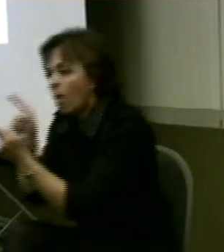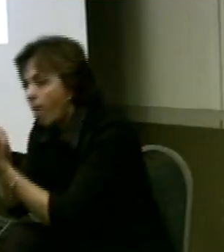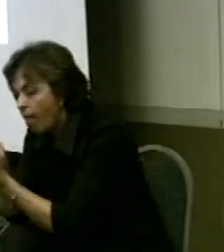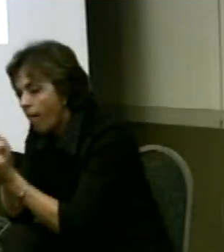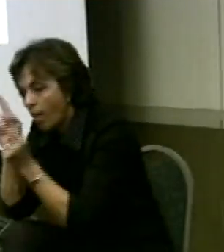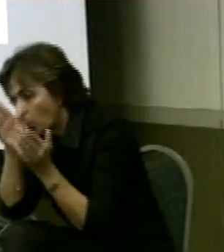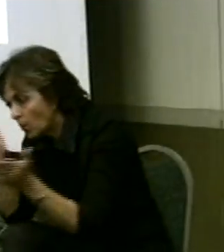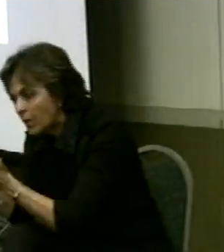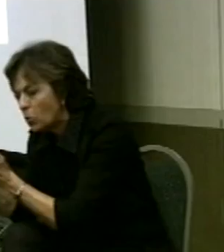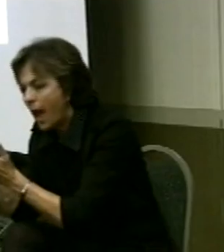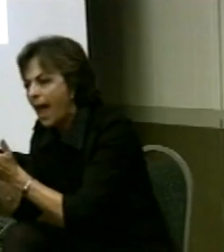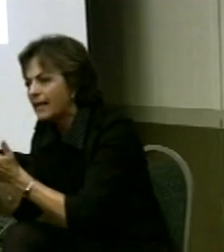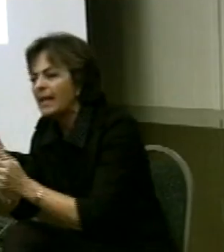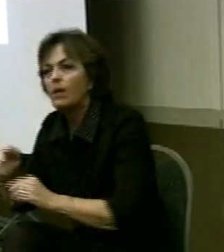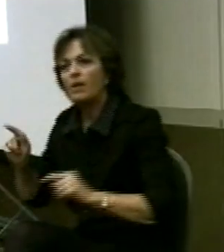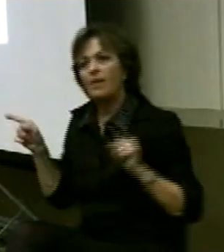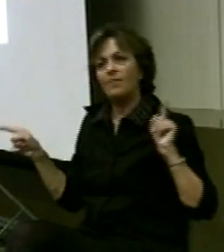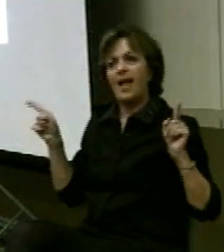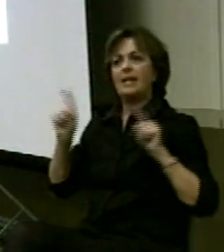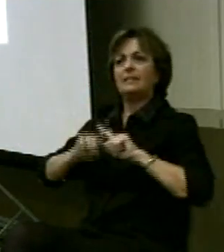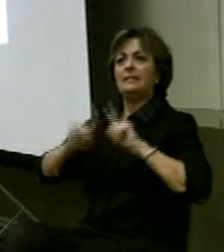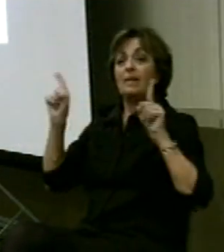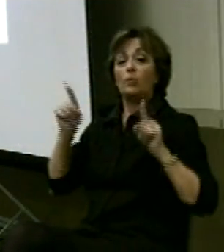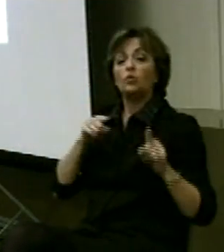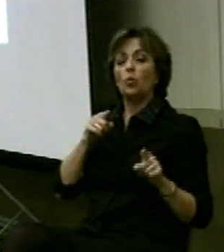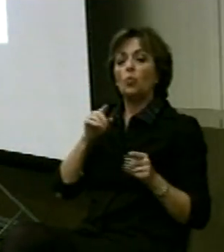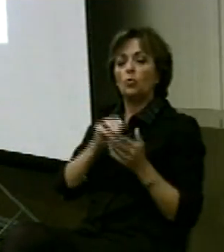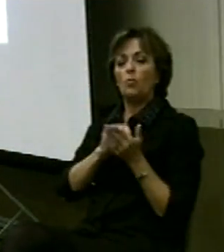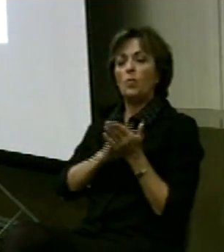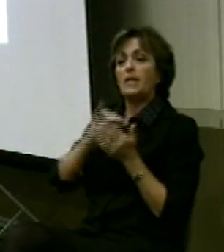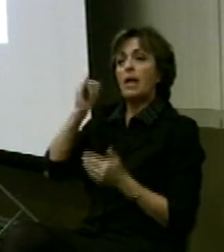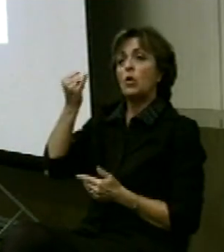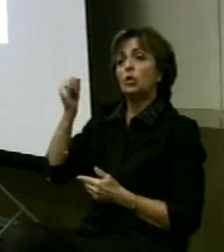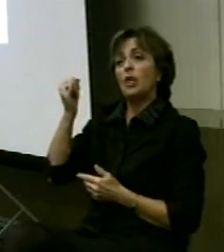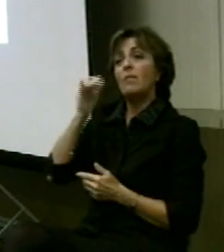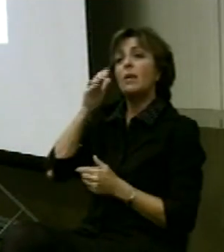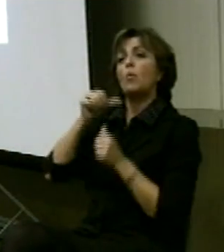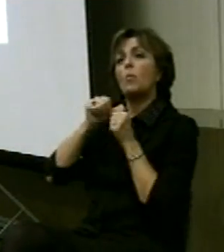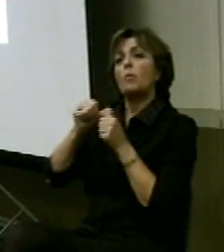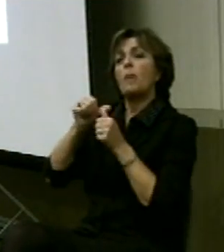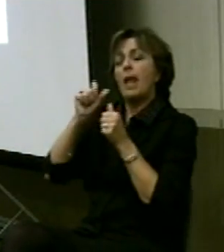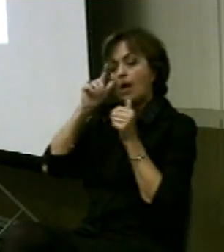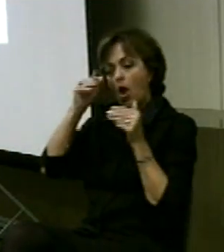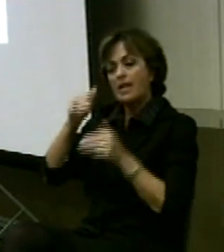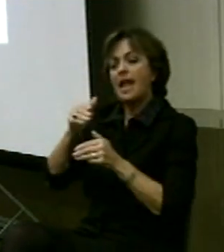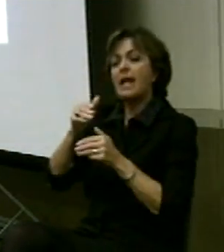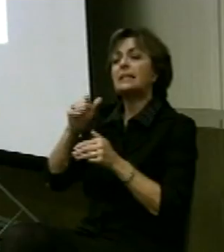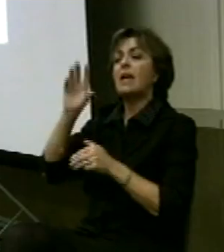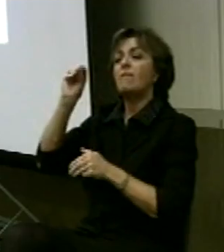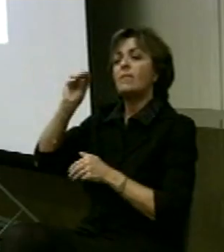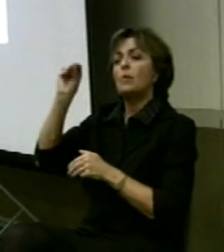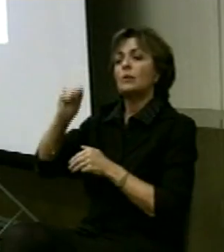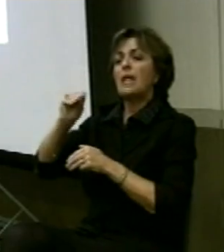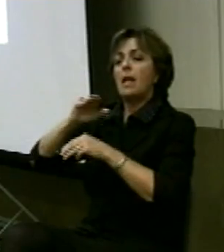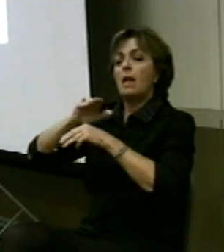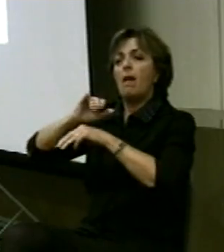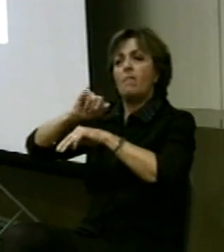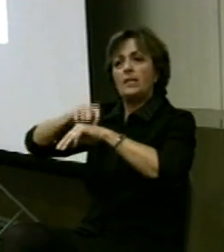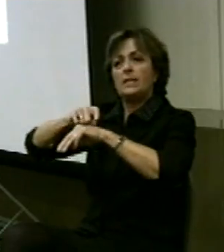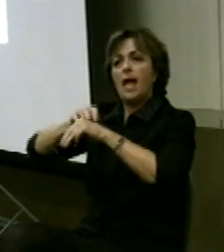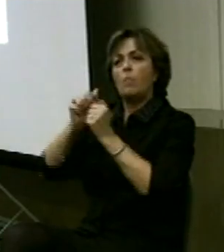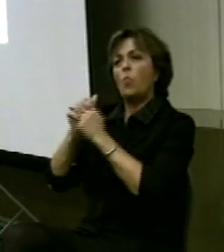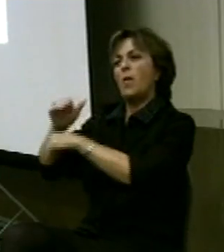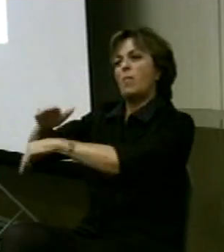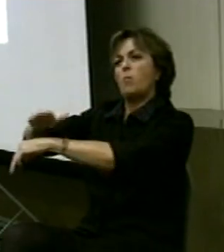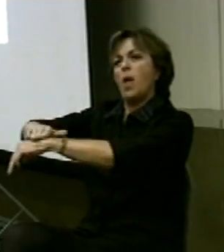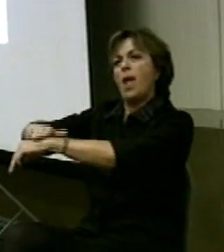different thing. So you write a goal that says, Jonathan will remain on task 50% of the time with prompts. What kind of prompts? Because then if